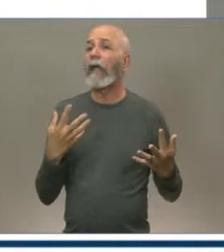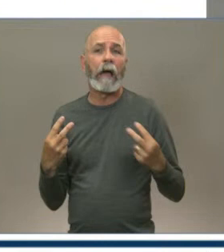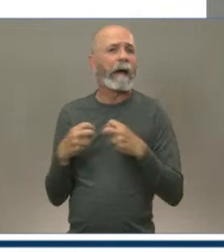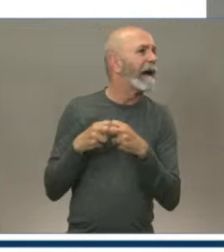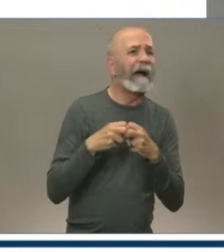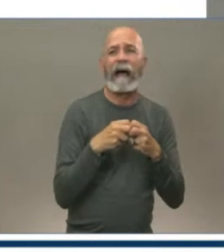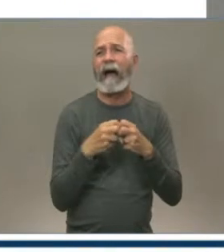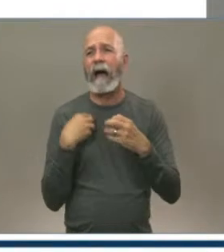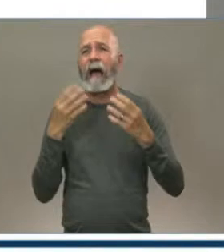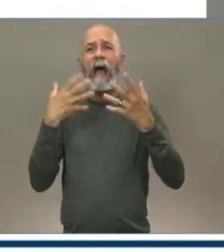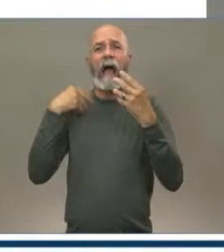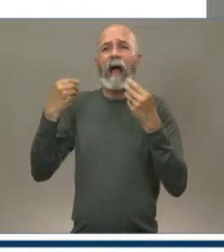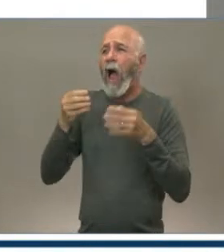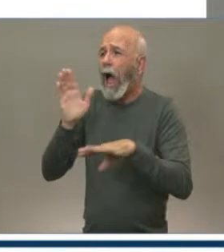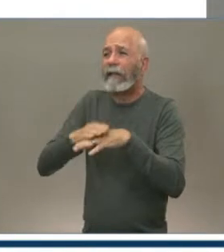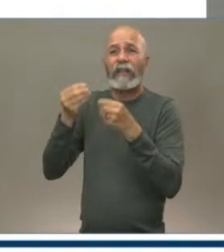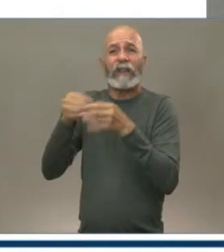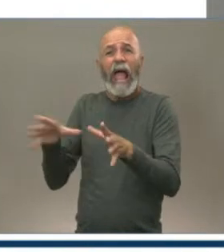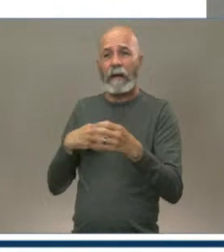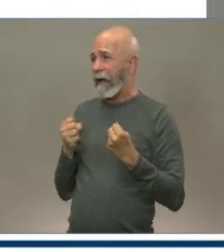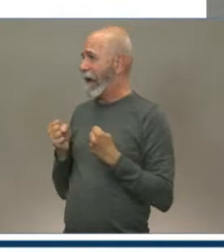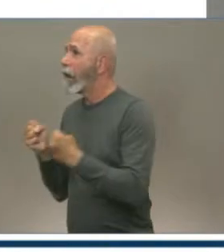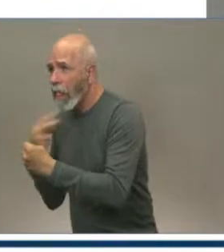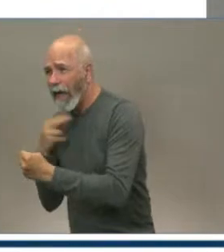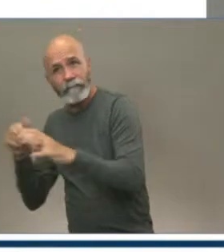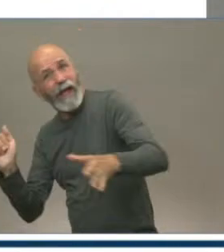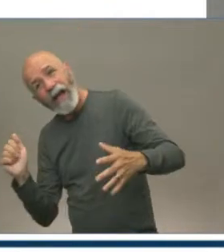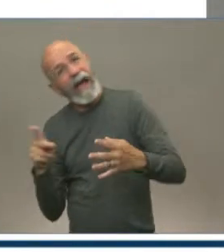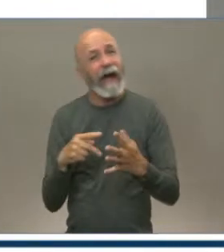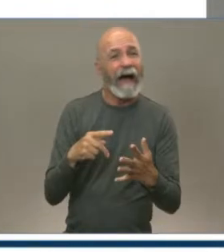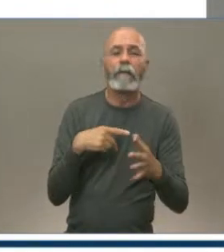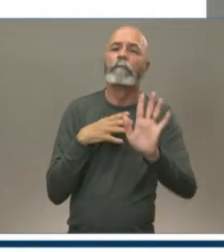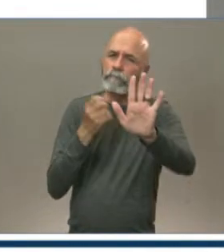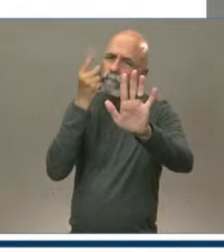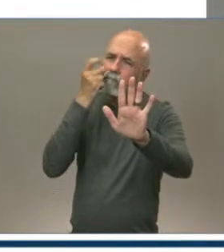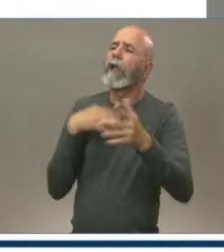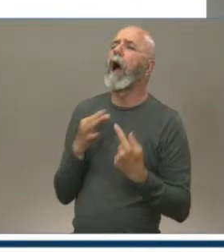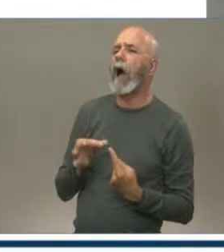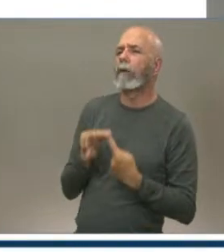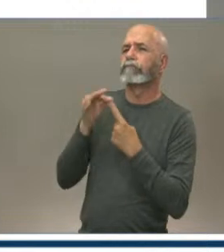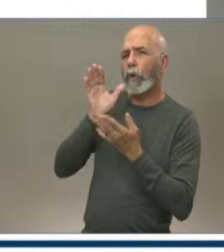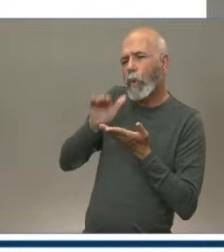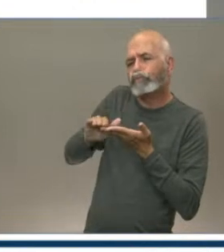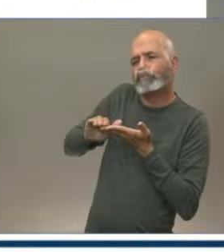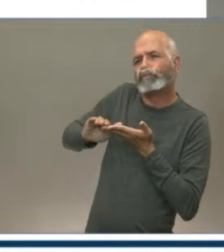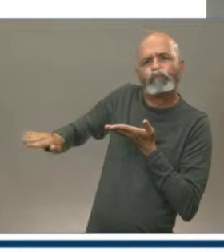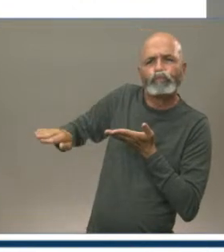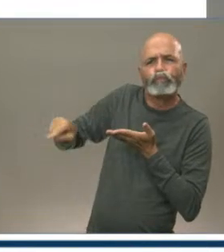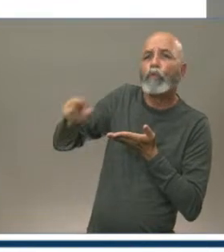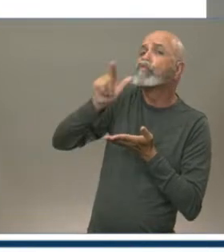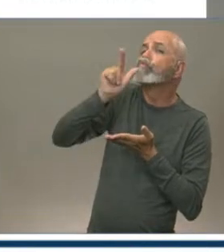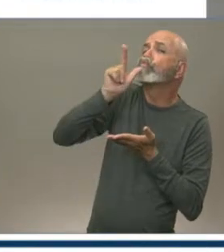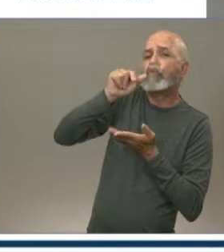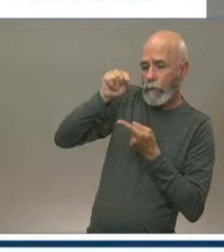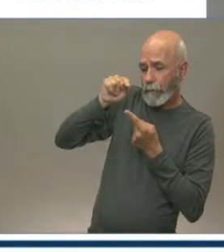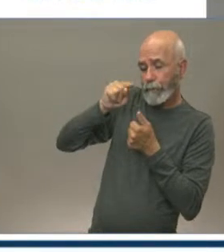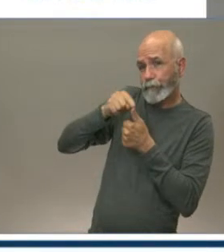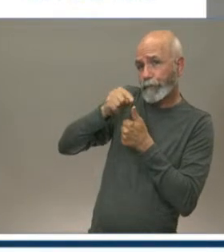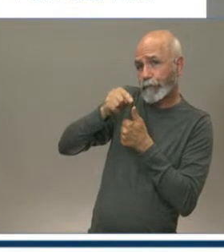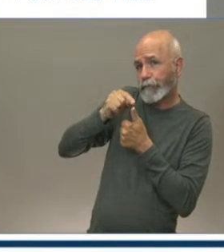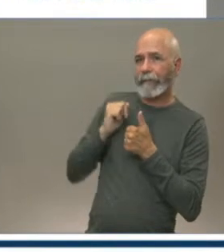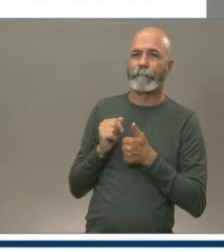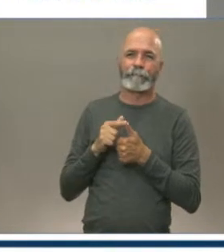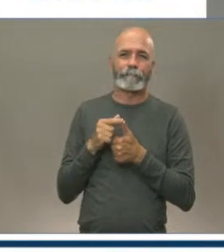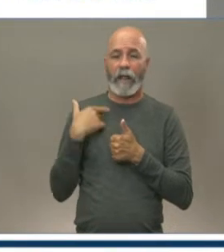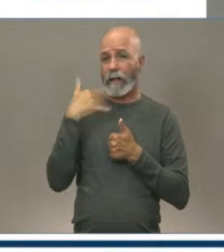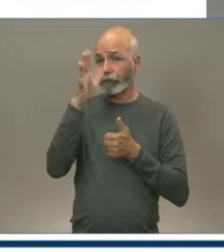we will consider exceptions for people in the following circumstances. So if they have a purchase or sale agreement for a